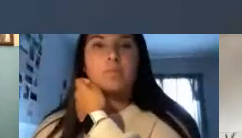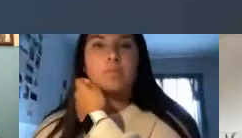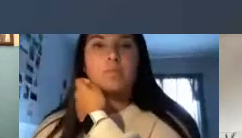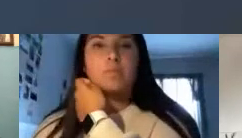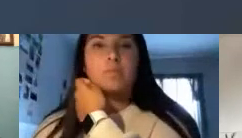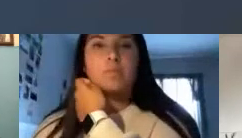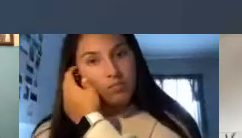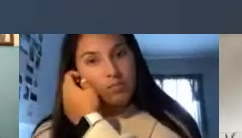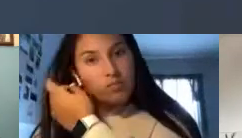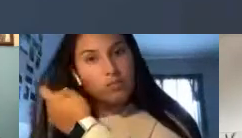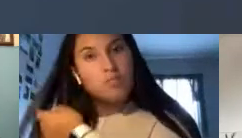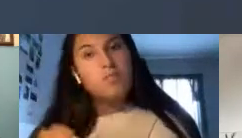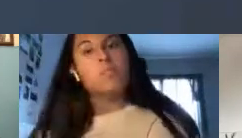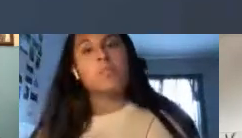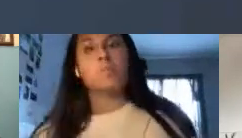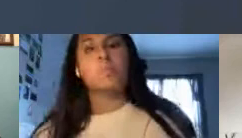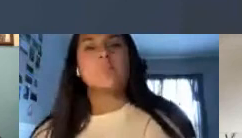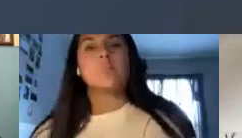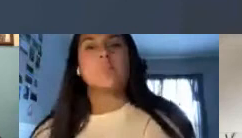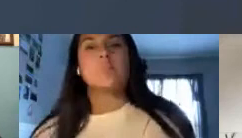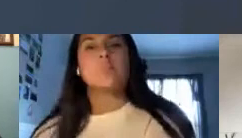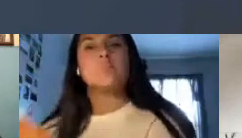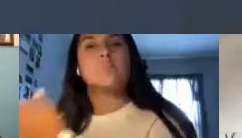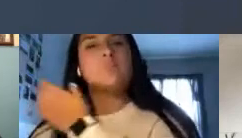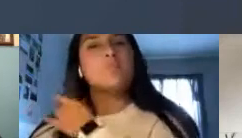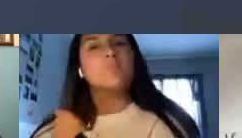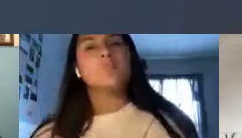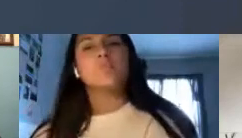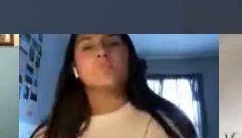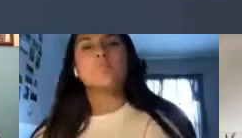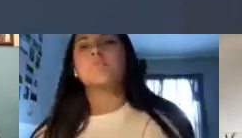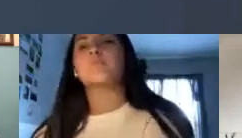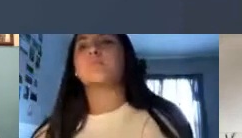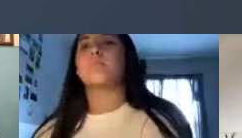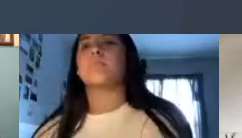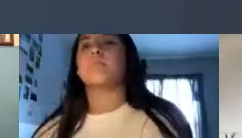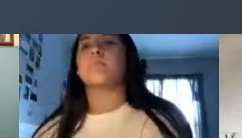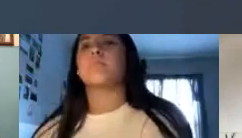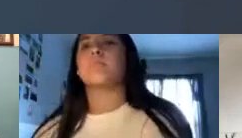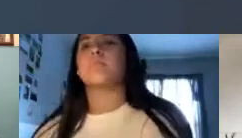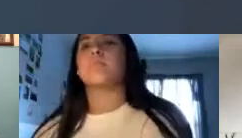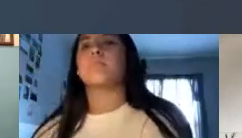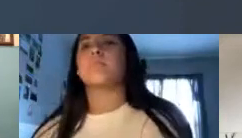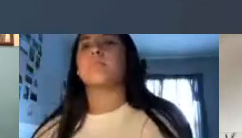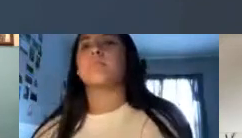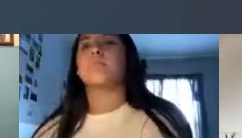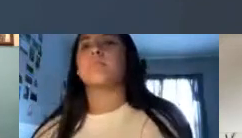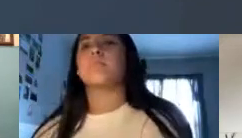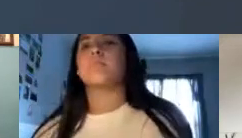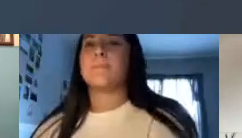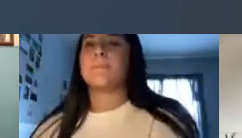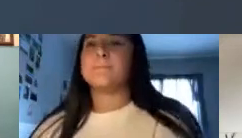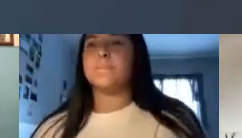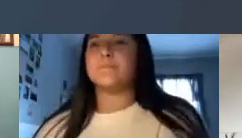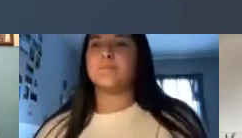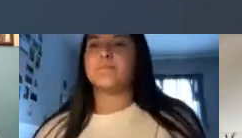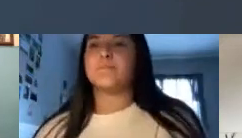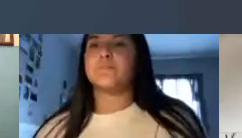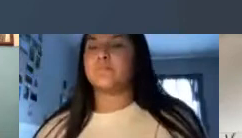Kelly, and it features Lecrae. And it's just a really fun song, but it talks about how we can really be there for somebody